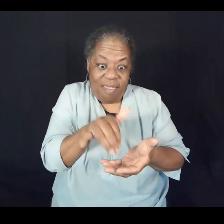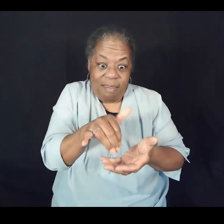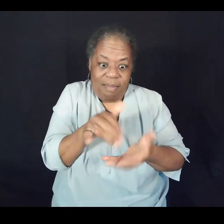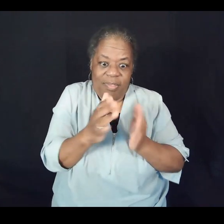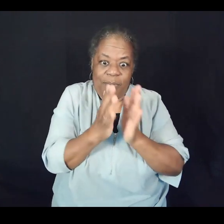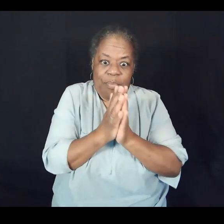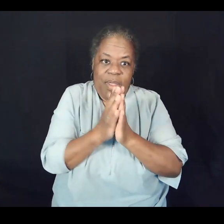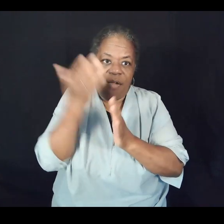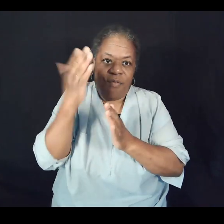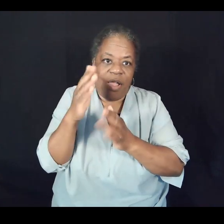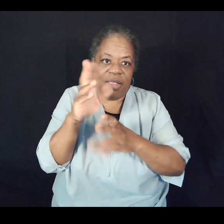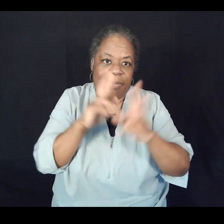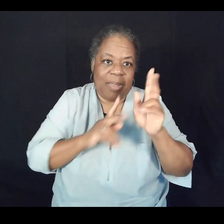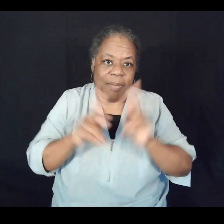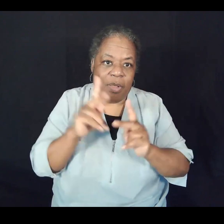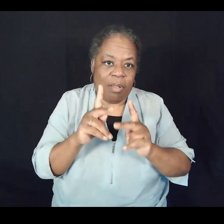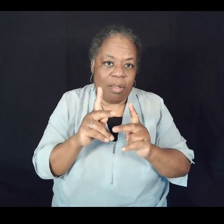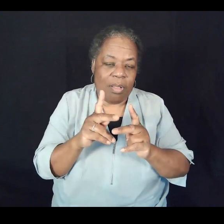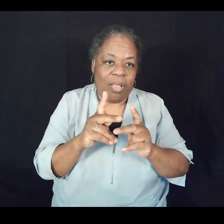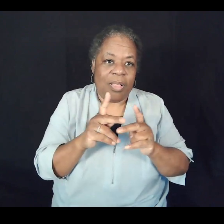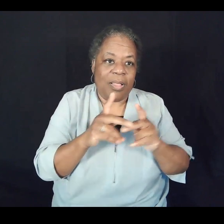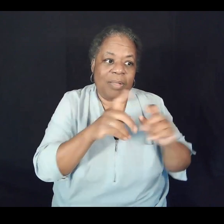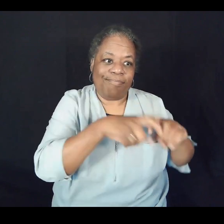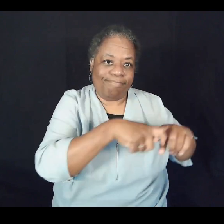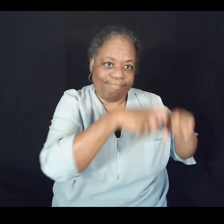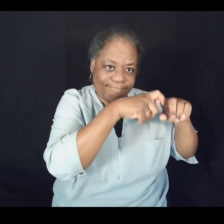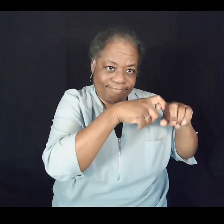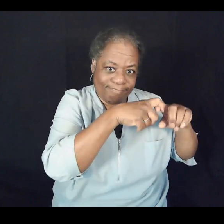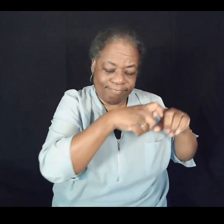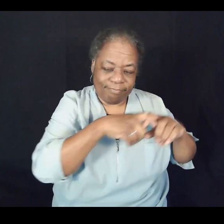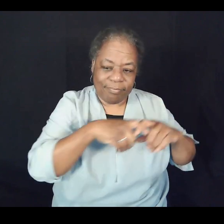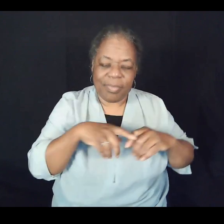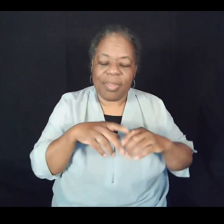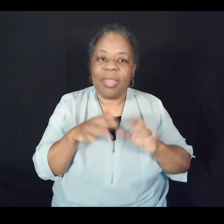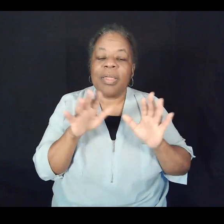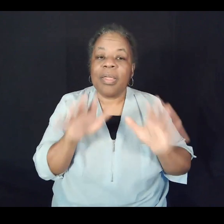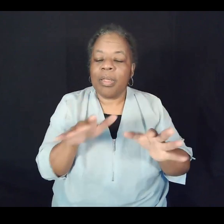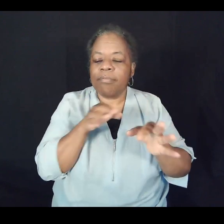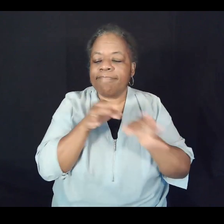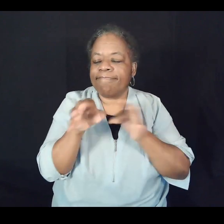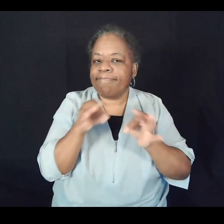A lot going on there. The first line, the lamb looking as if it had been slain.